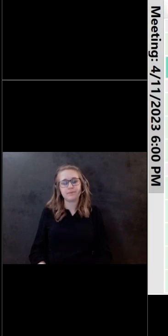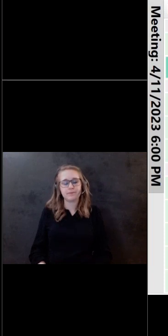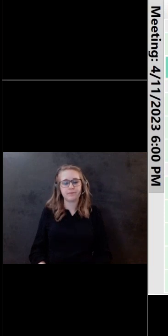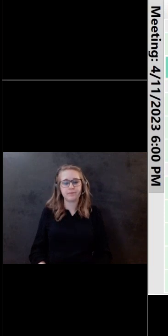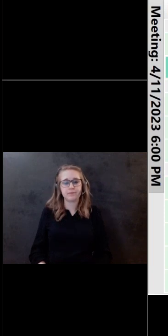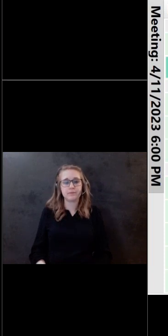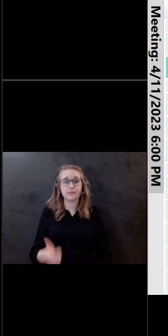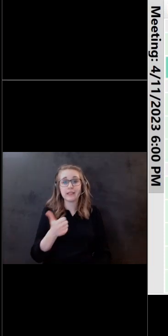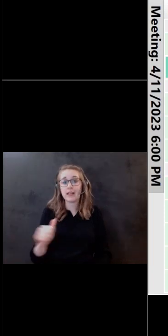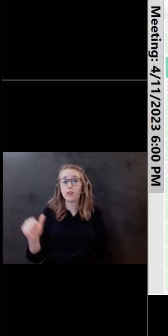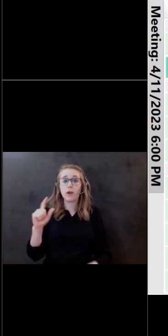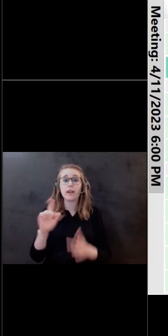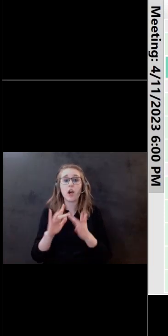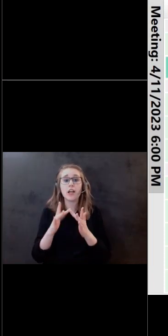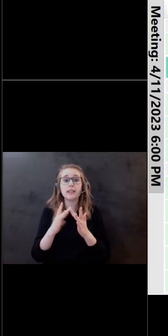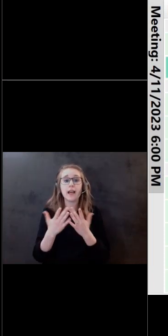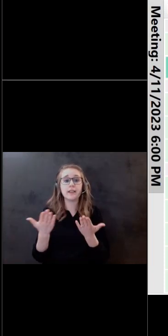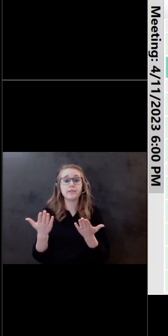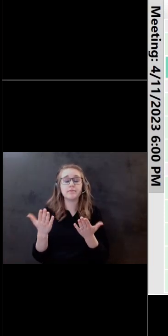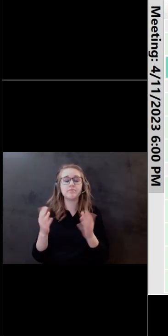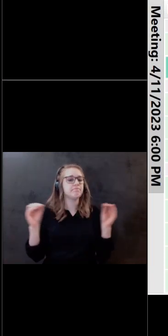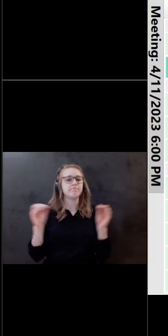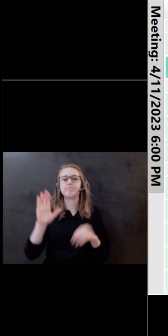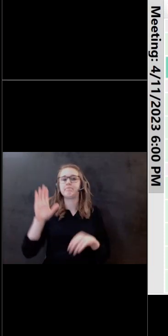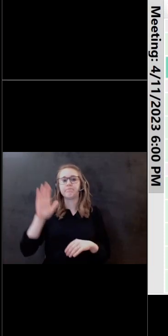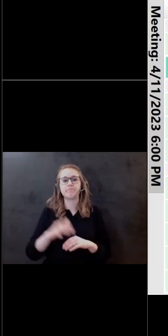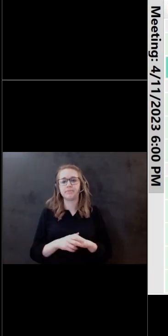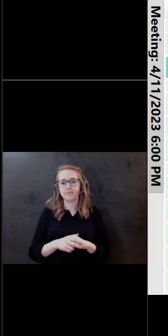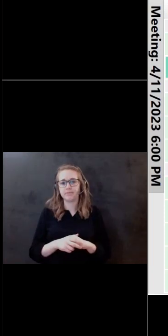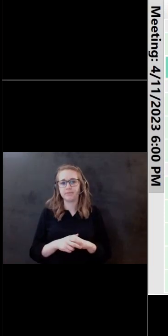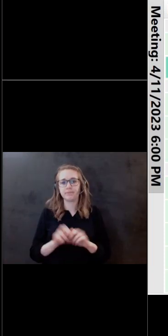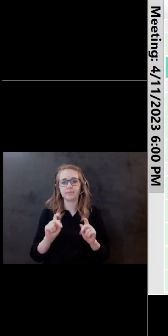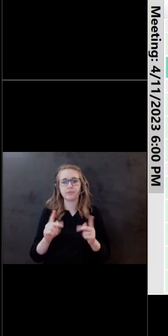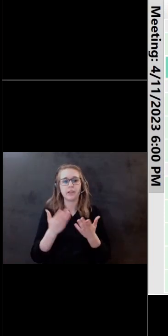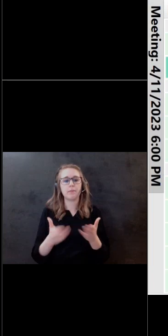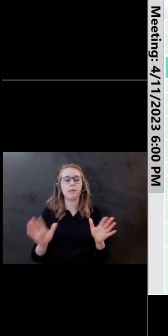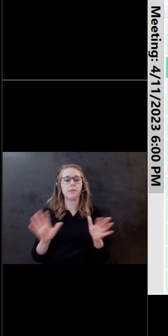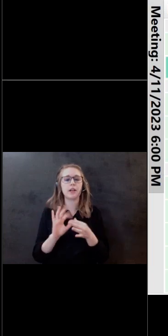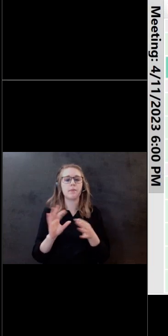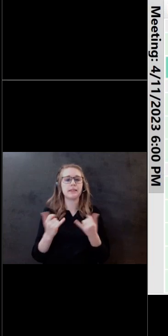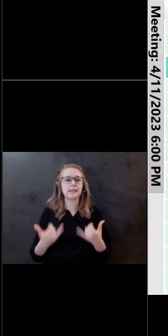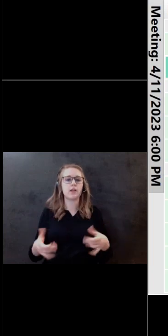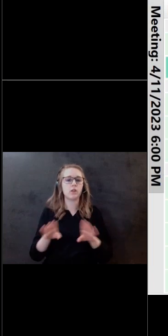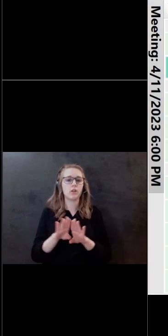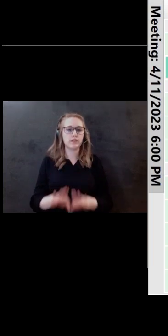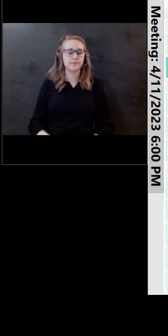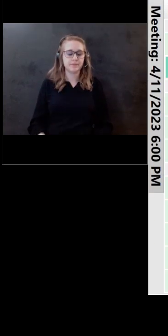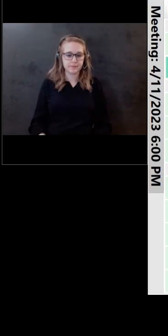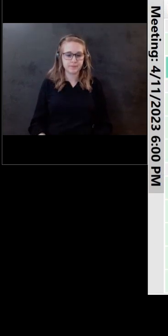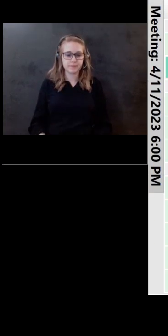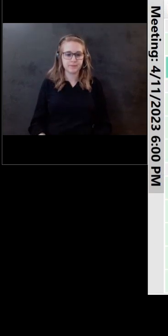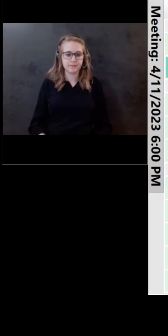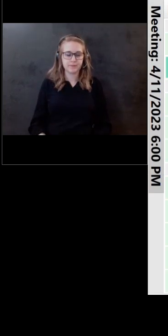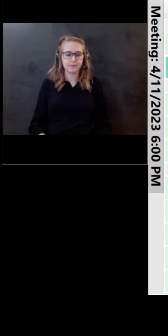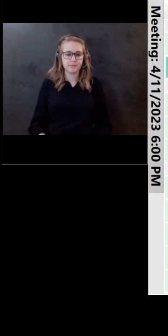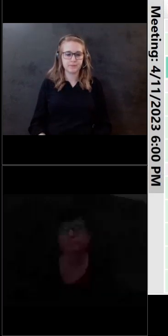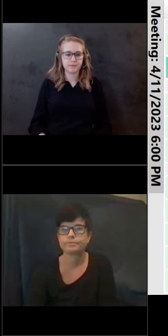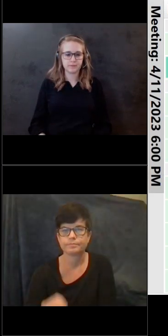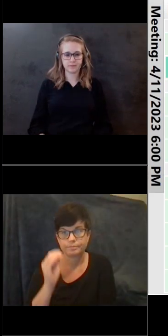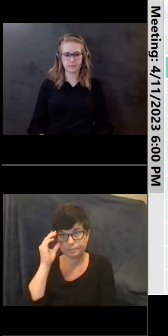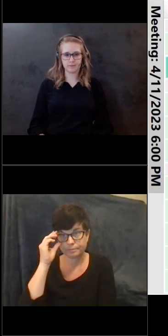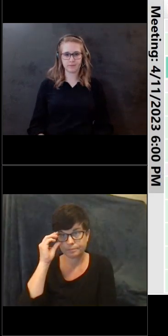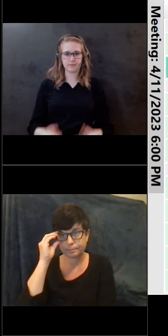anybody online with their digital hands raised? No hands are raised. All right, public comments on this item are now closed. Again, we have a draft